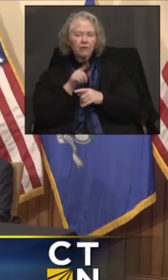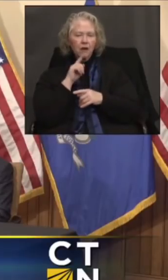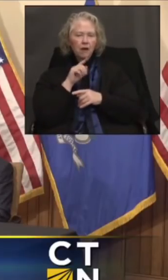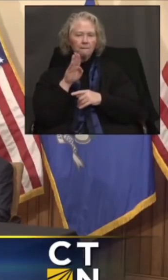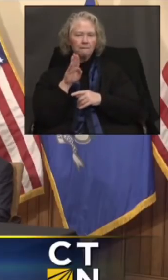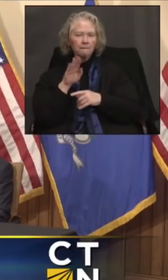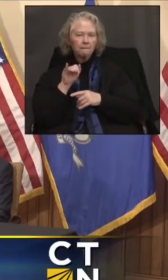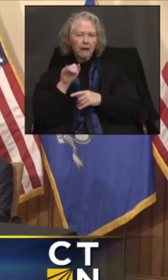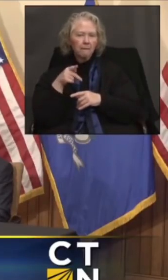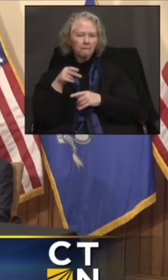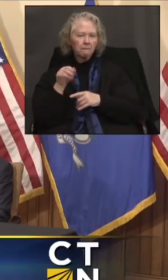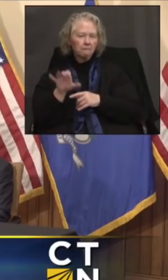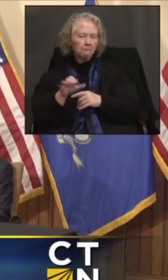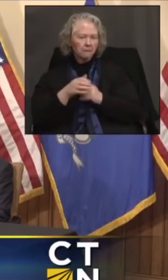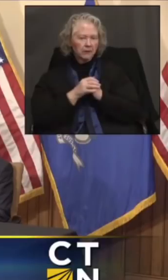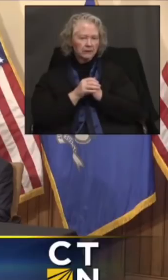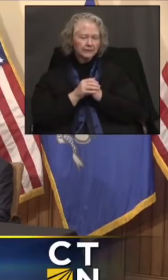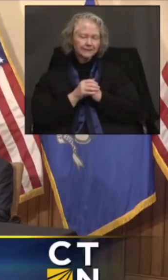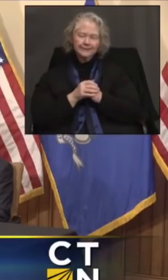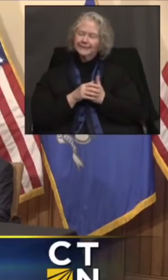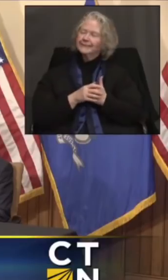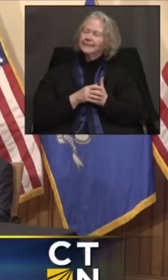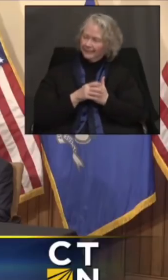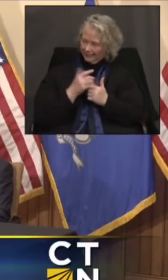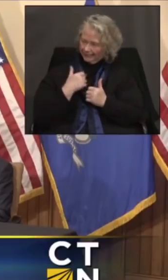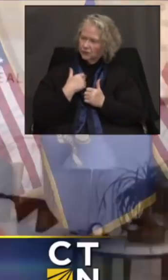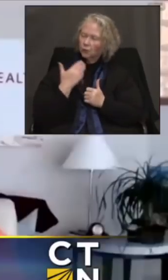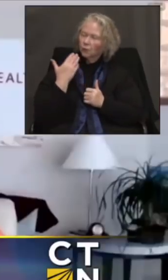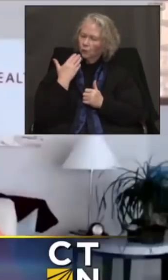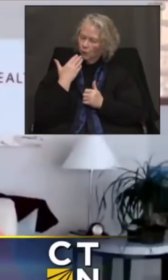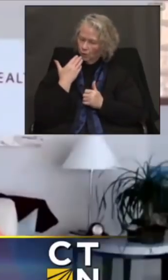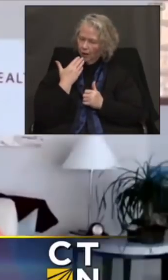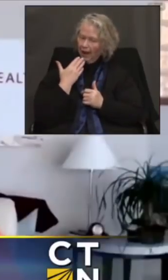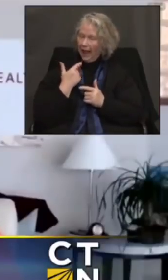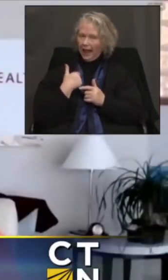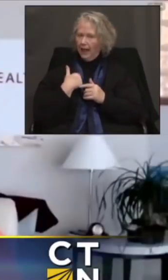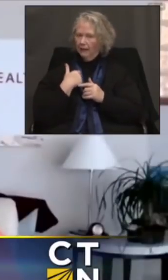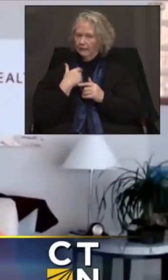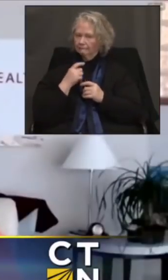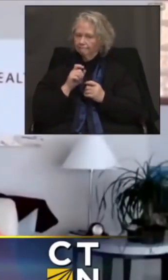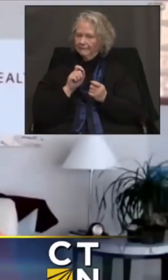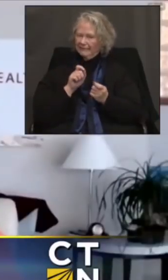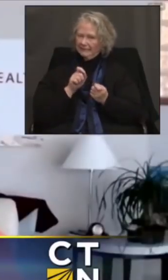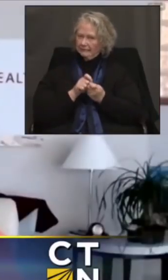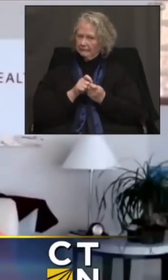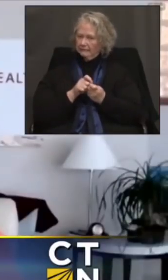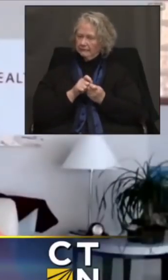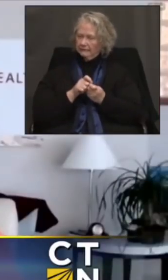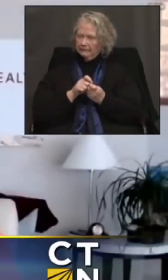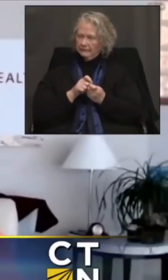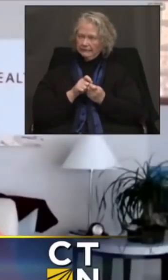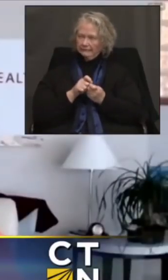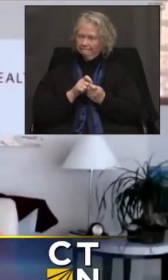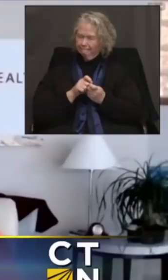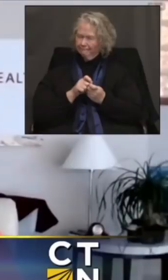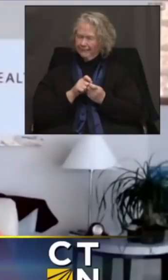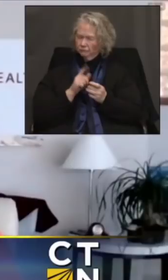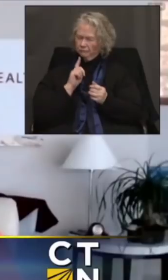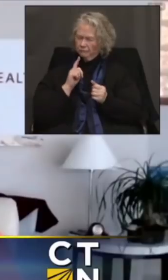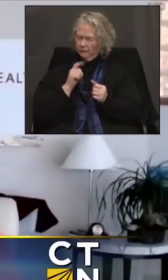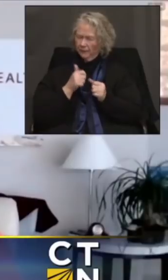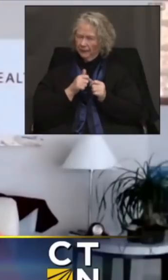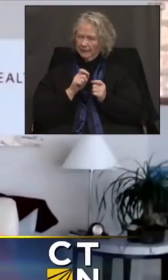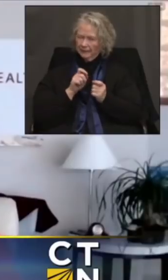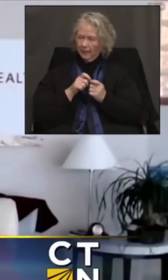African American and Hispanic population? We do. We know I don't have the exact numbers at top of mind, but we